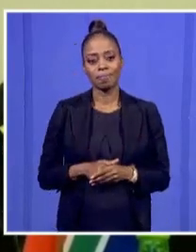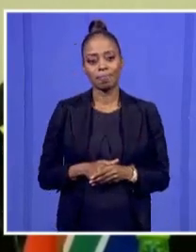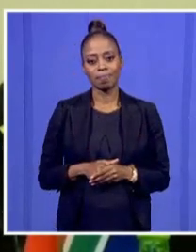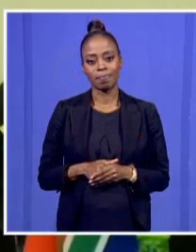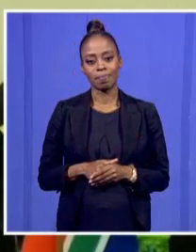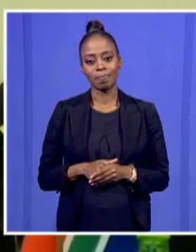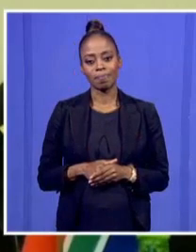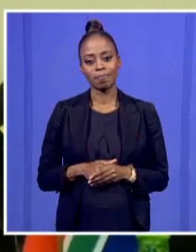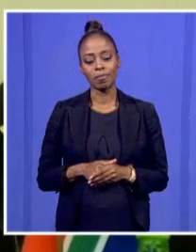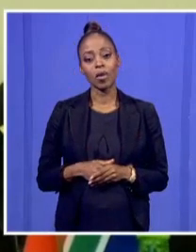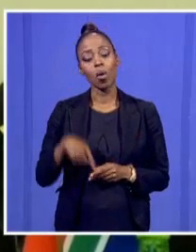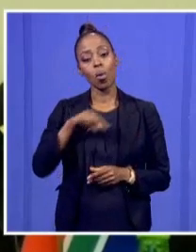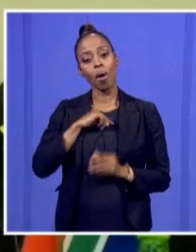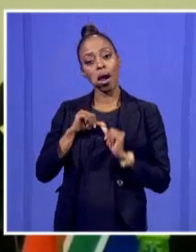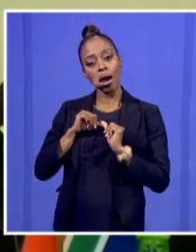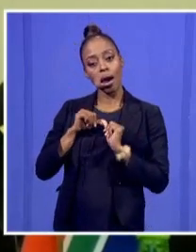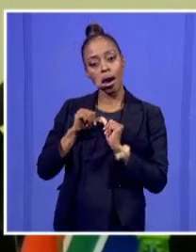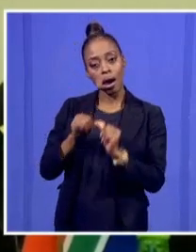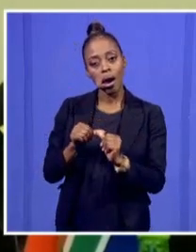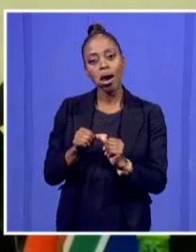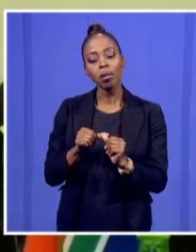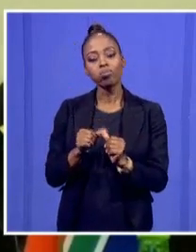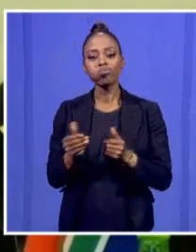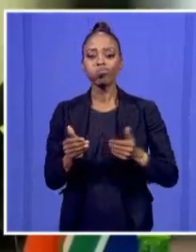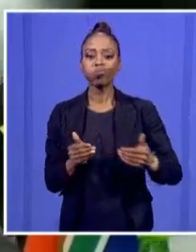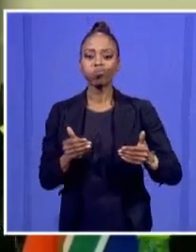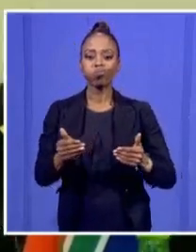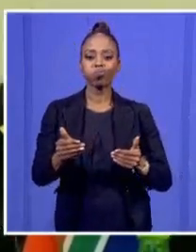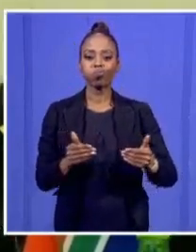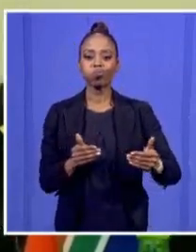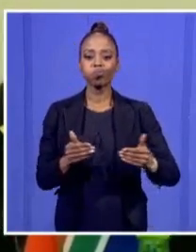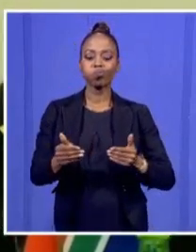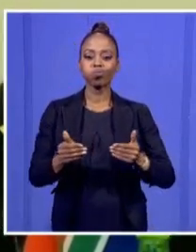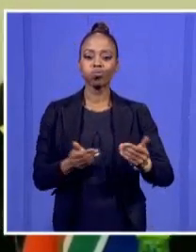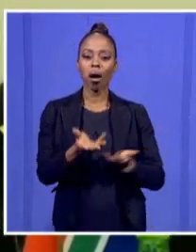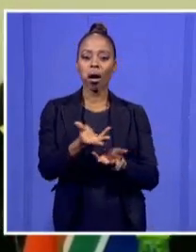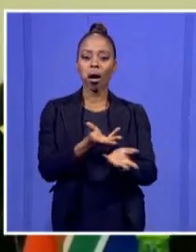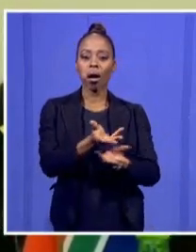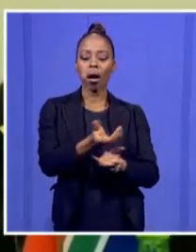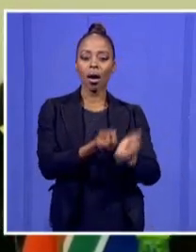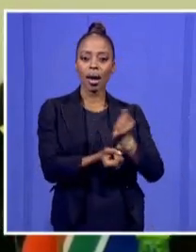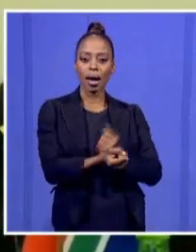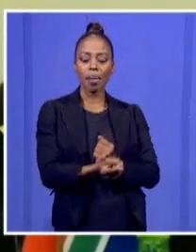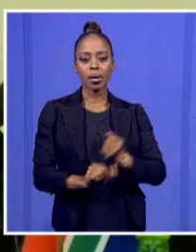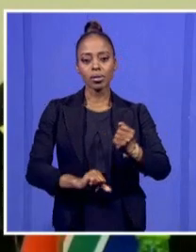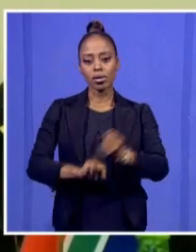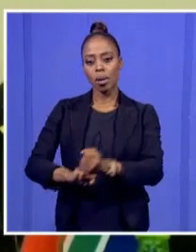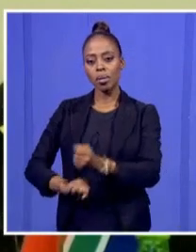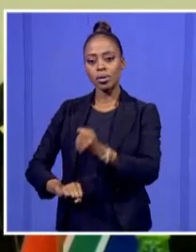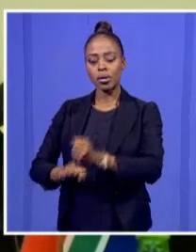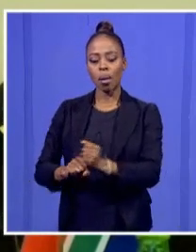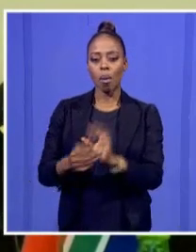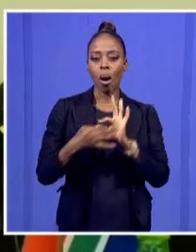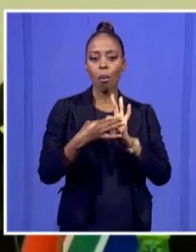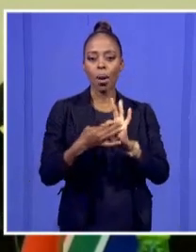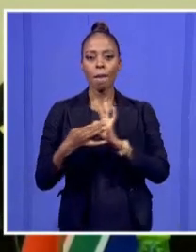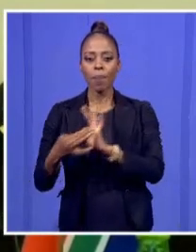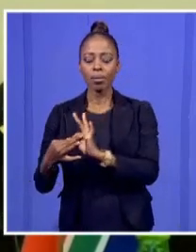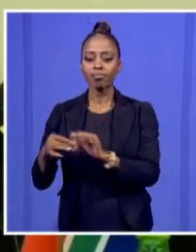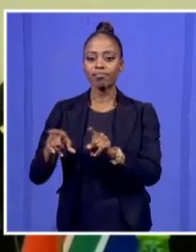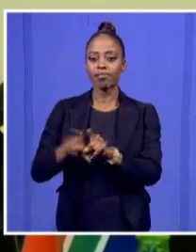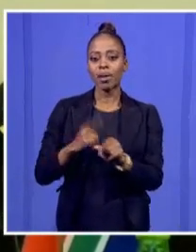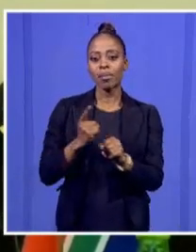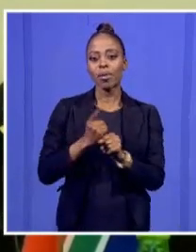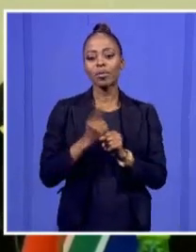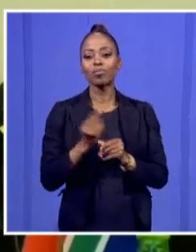to continue to facilitate the engagements, support collaboration, and to provide